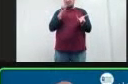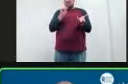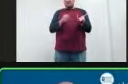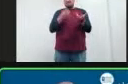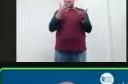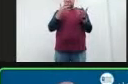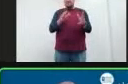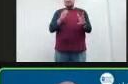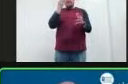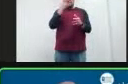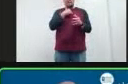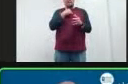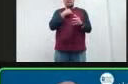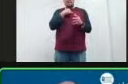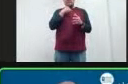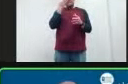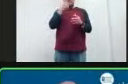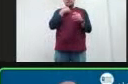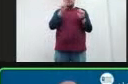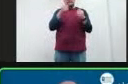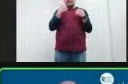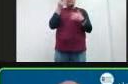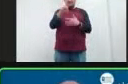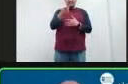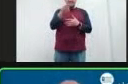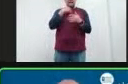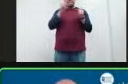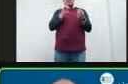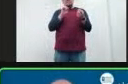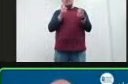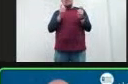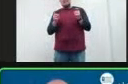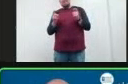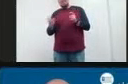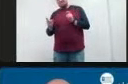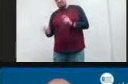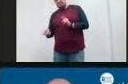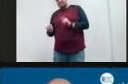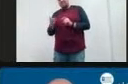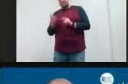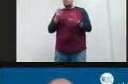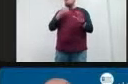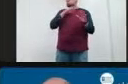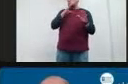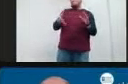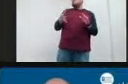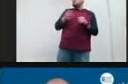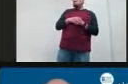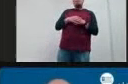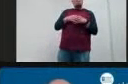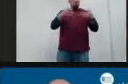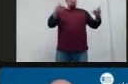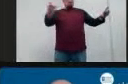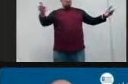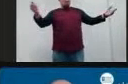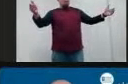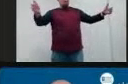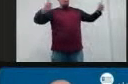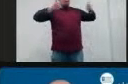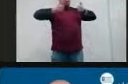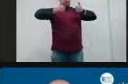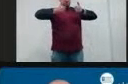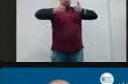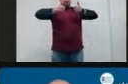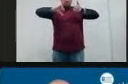Because if I can have this, then I can go ahead and make revisions. So I'm fine with that. Everybody else, thumbs up?